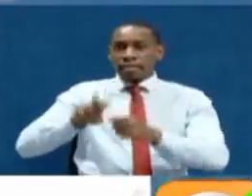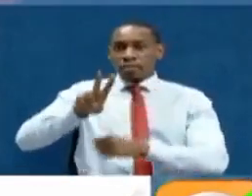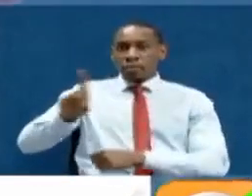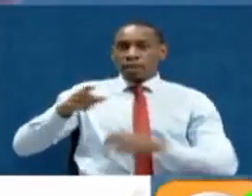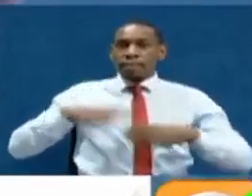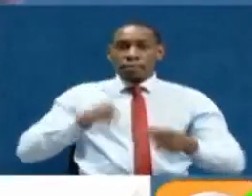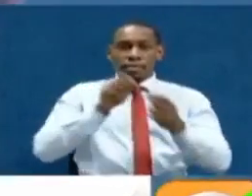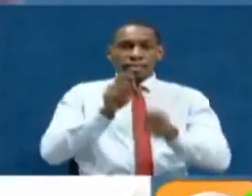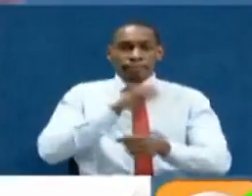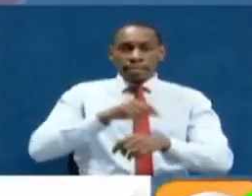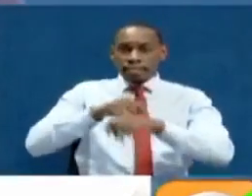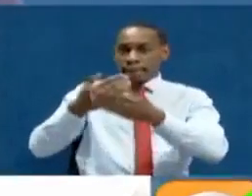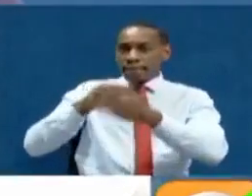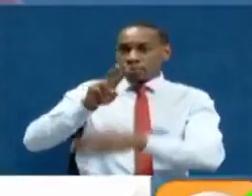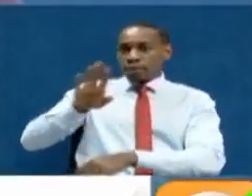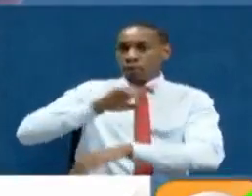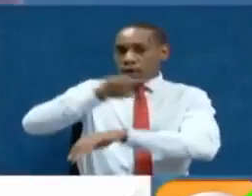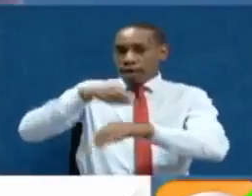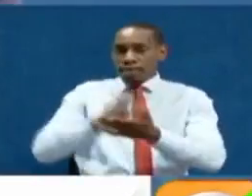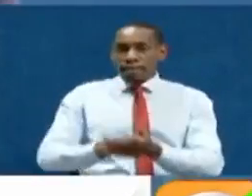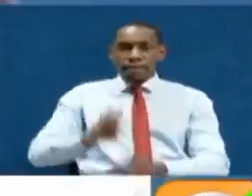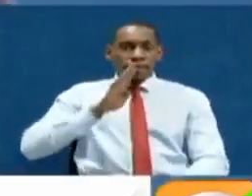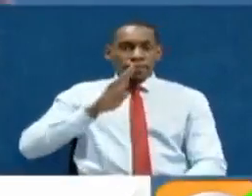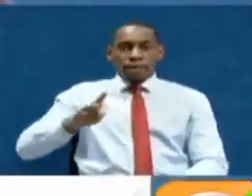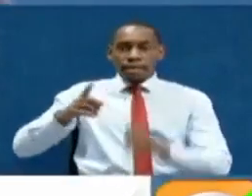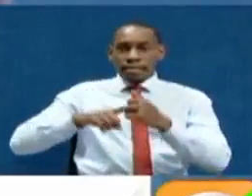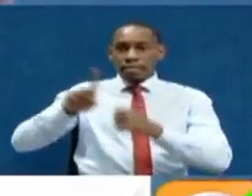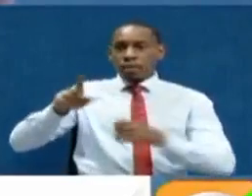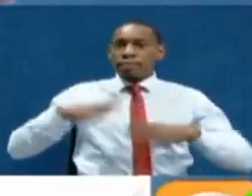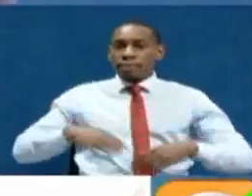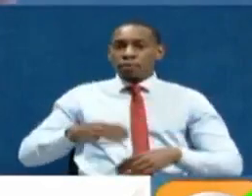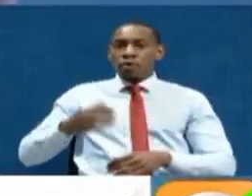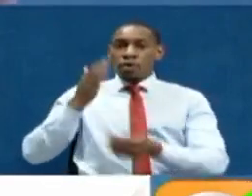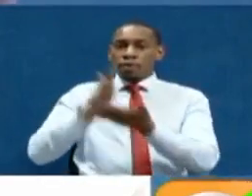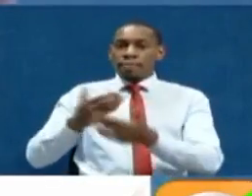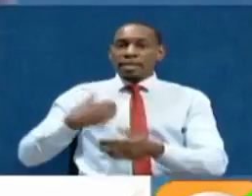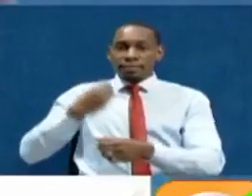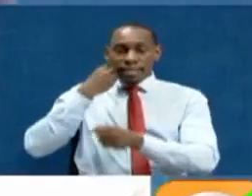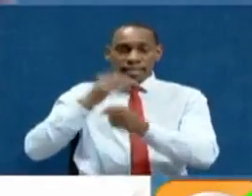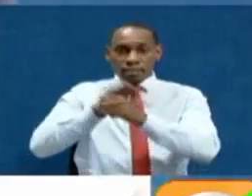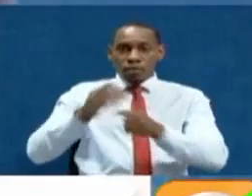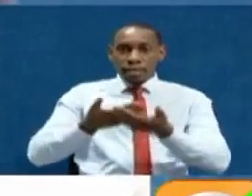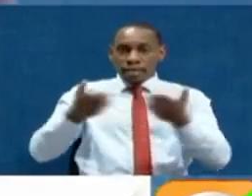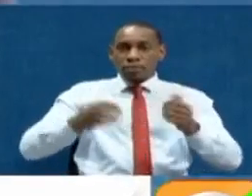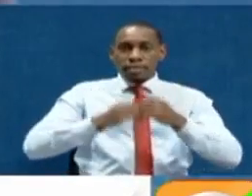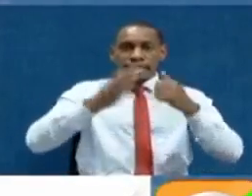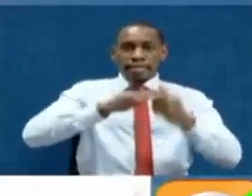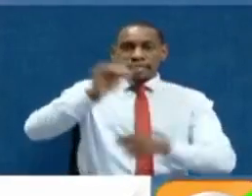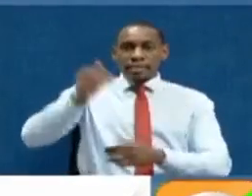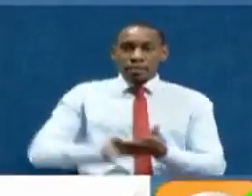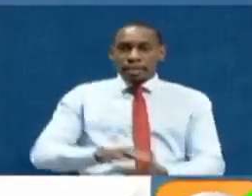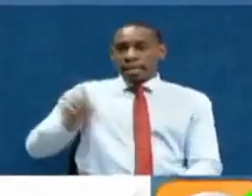4,621 people were tested within the last 24 hours, with 461 persons returning positive results across 19